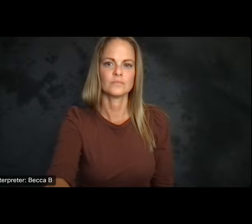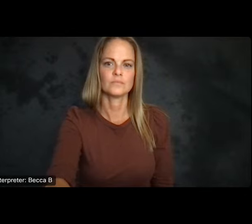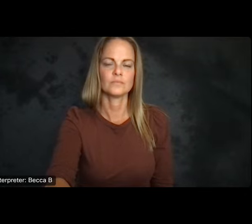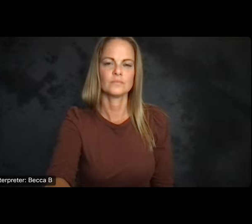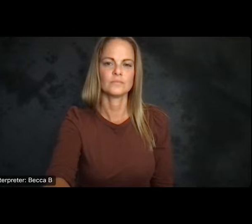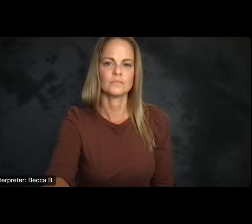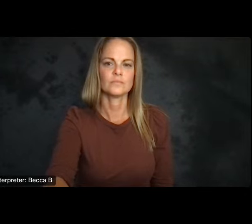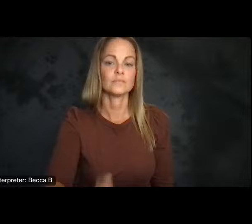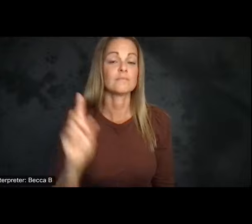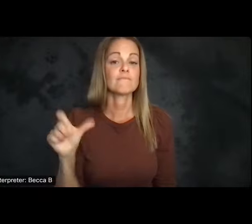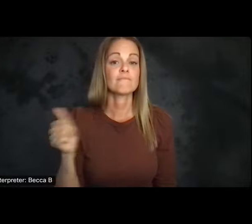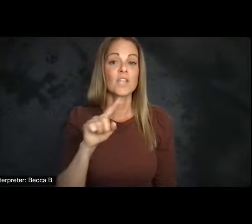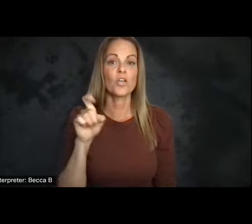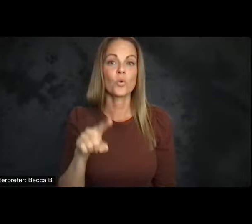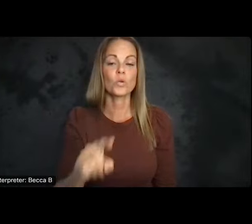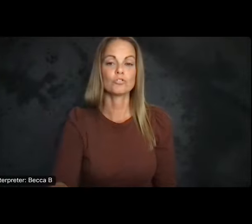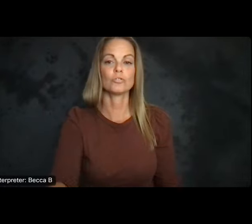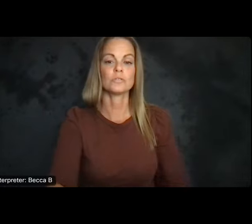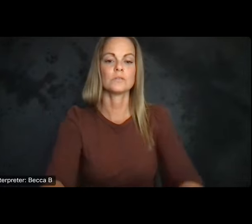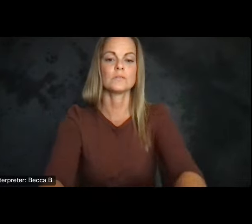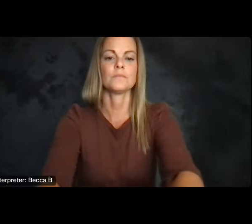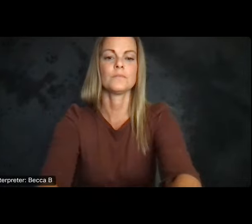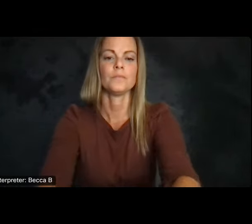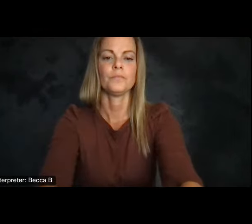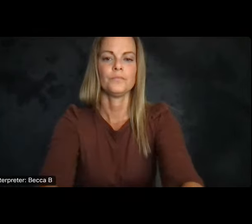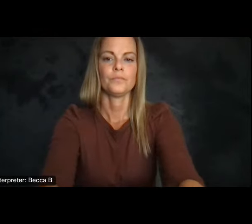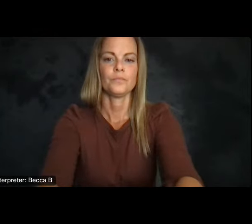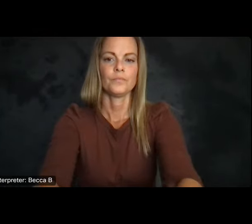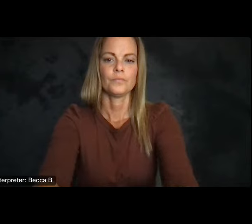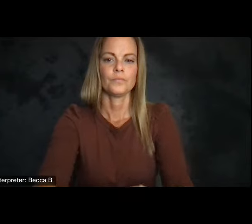Further questions? Mr. Kluge.